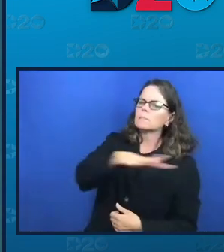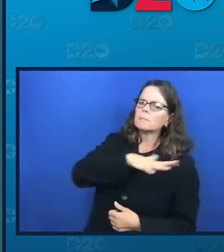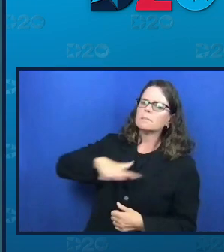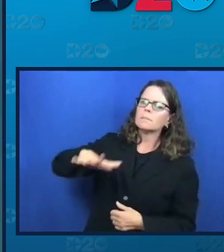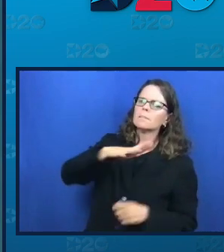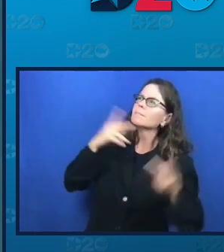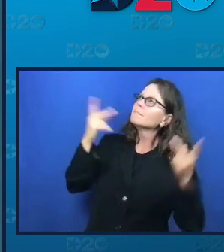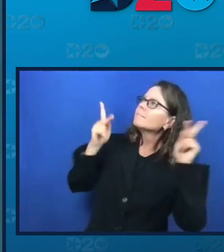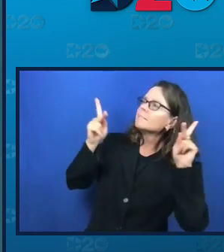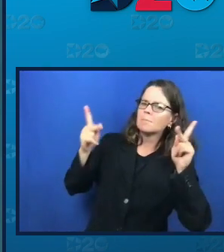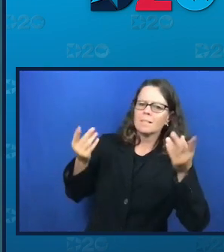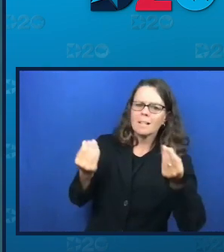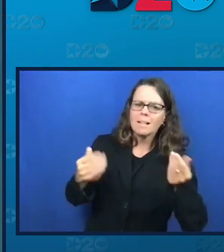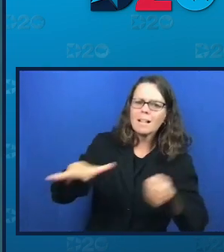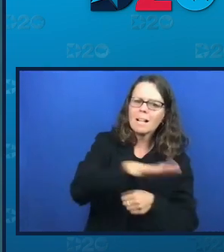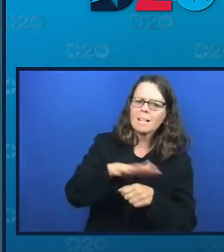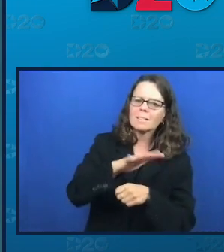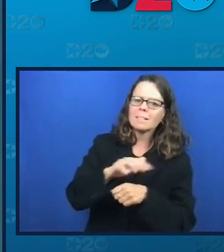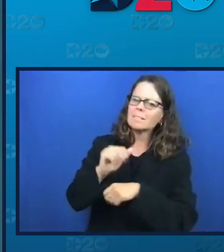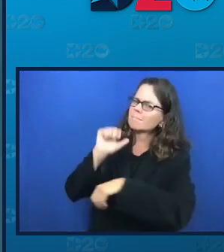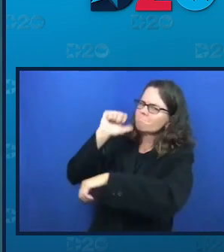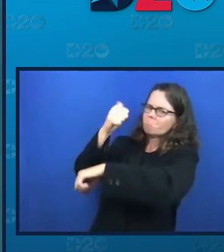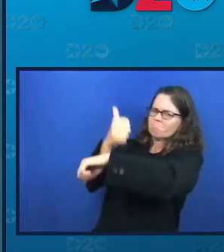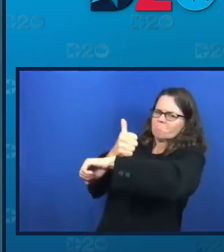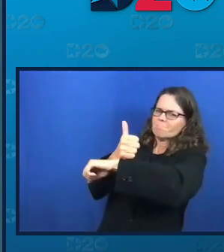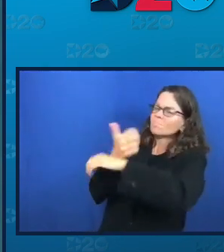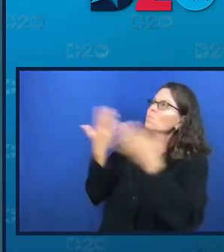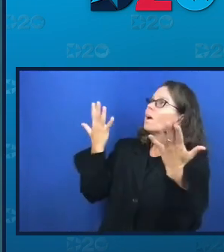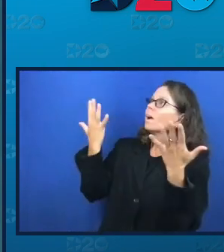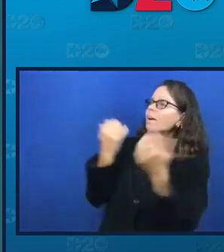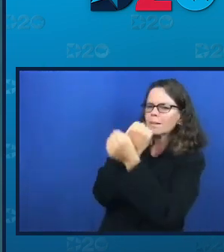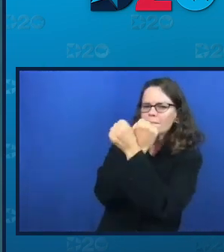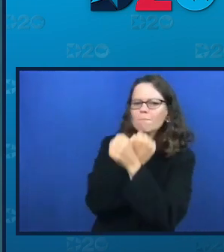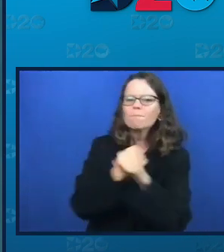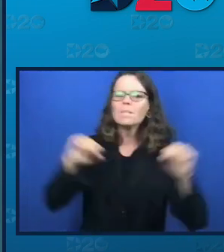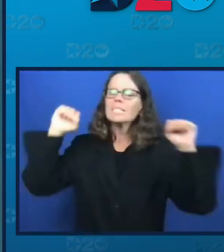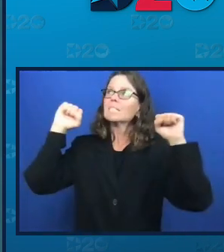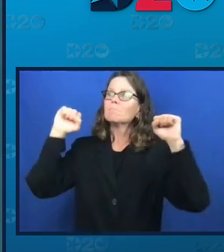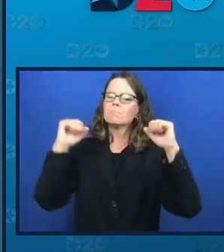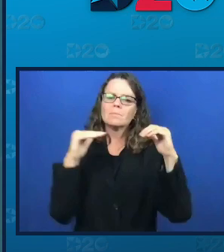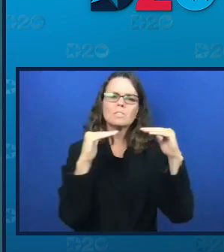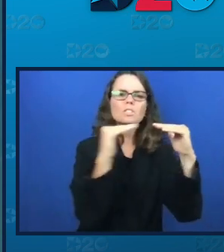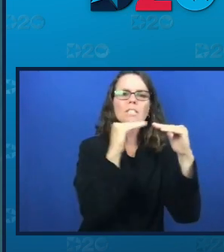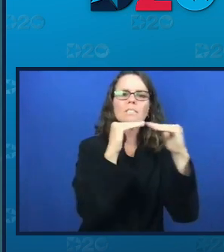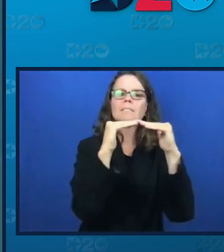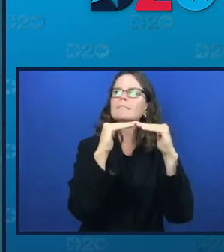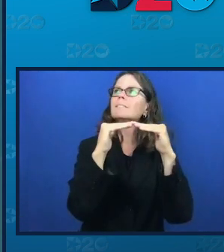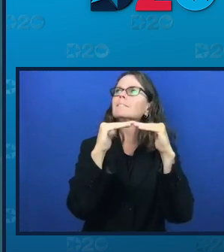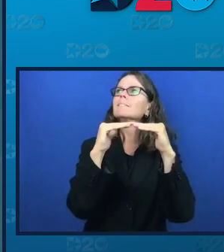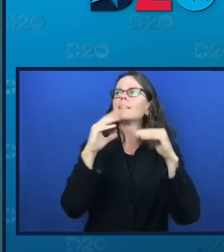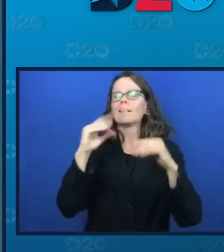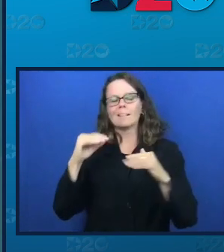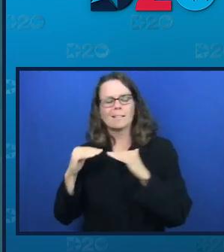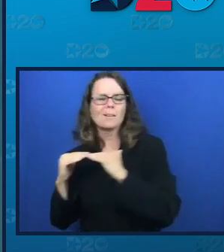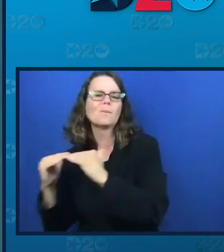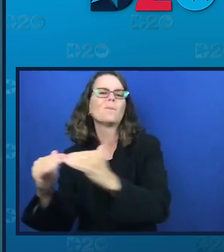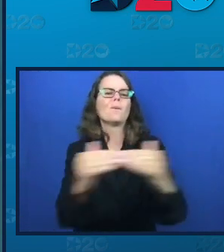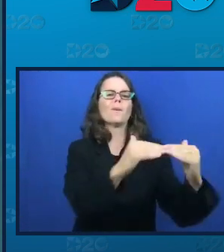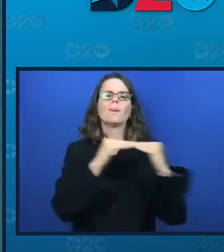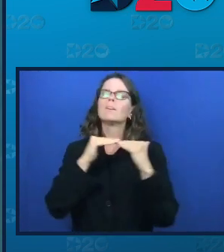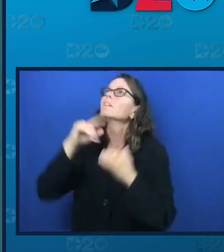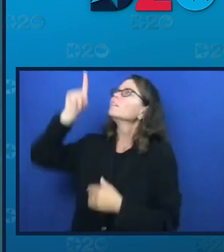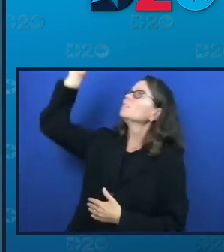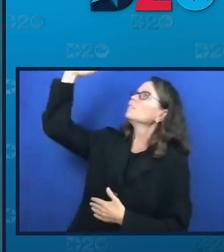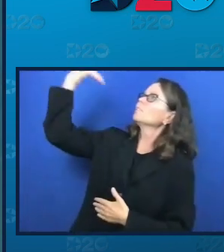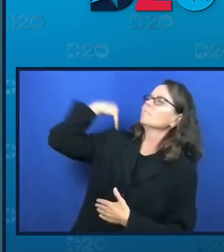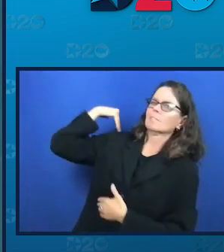and equality. Teach us to number our days that we may attain a heart of wisdom. Strengthen